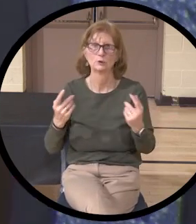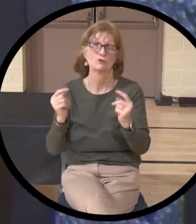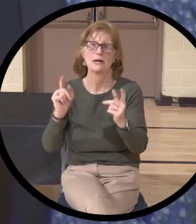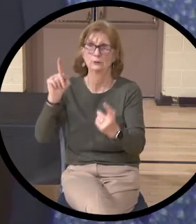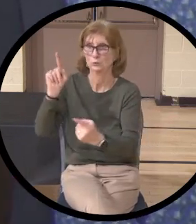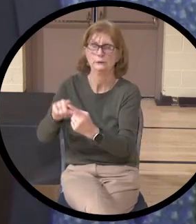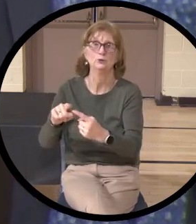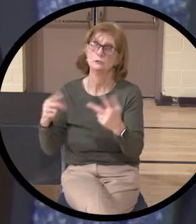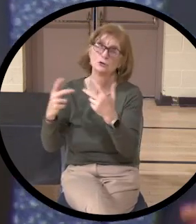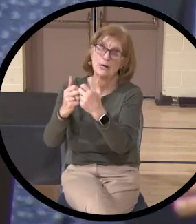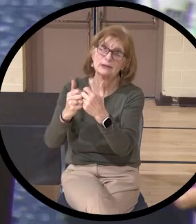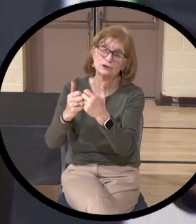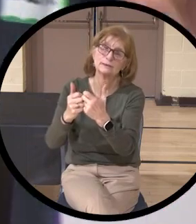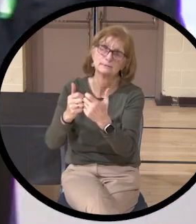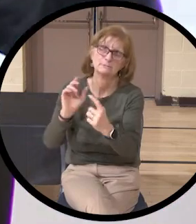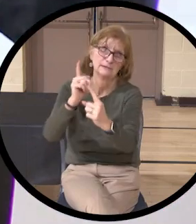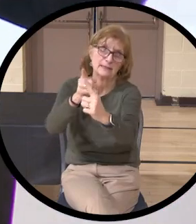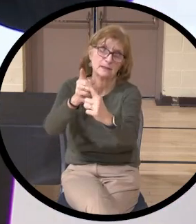crashes.